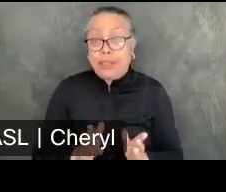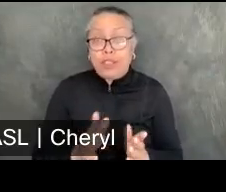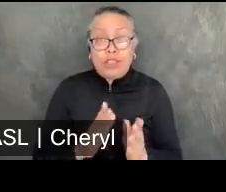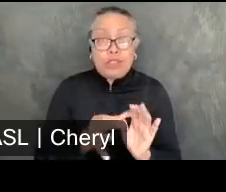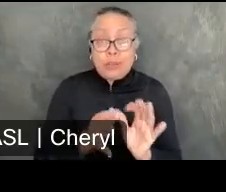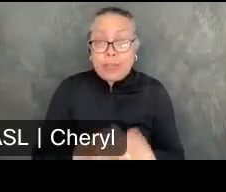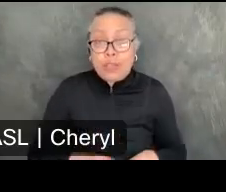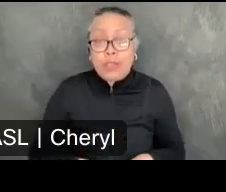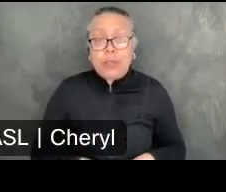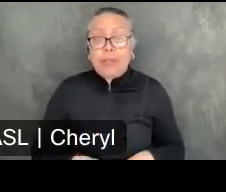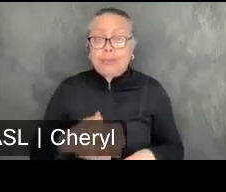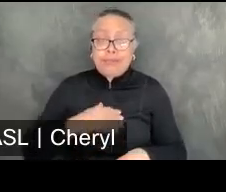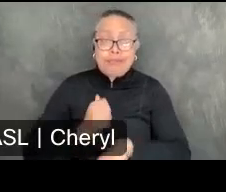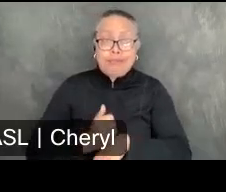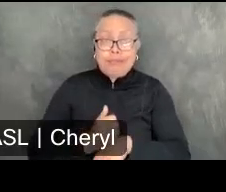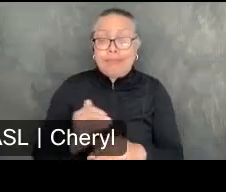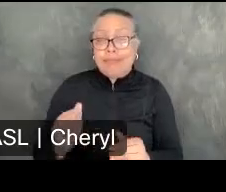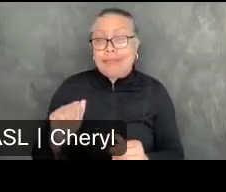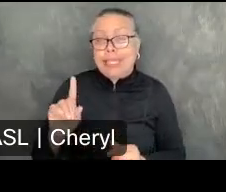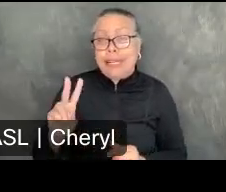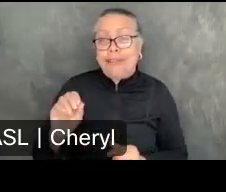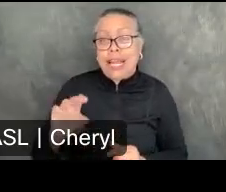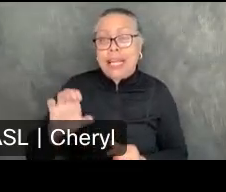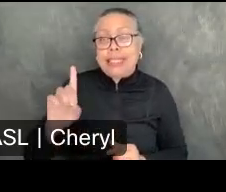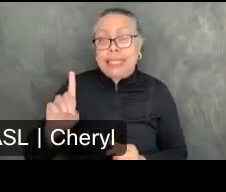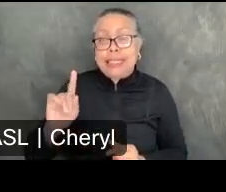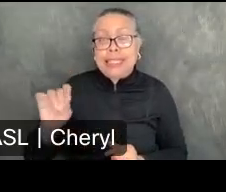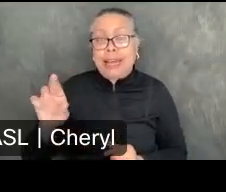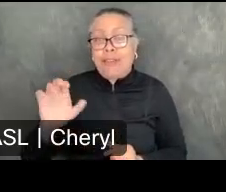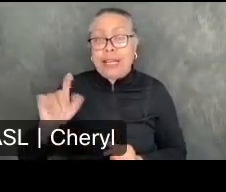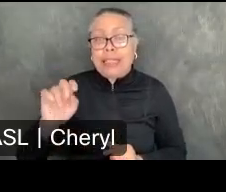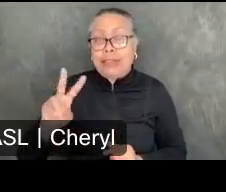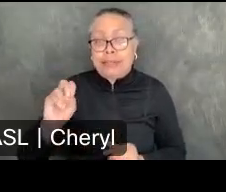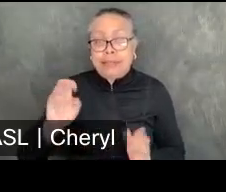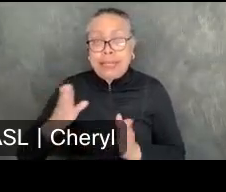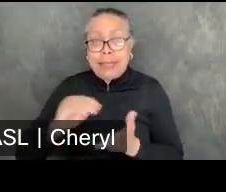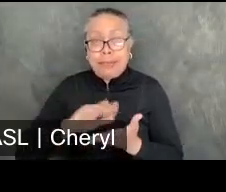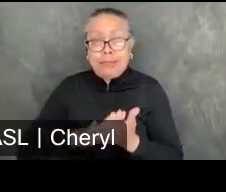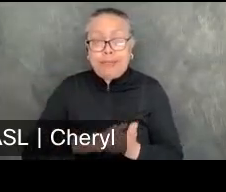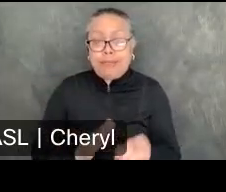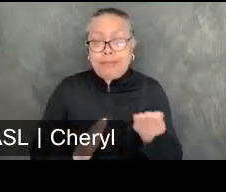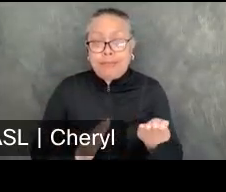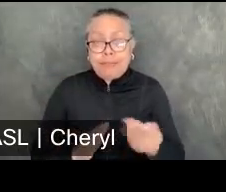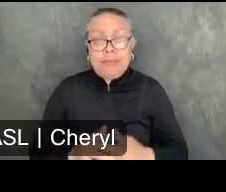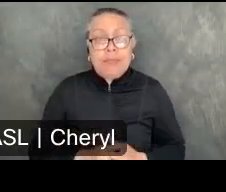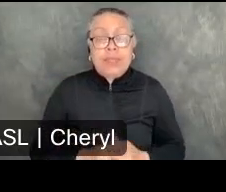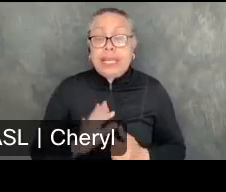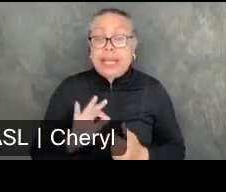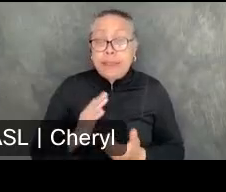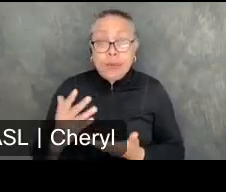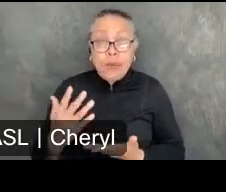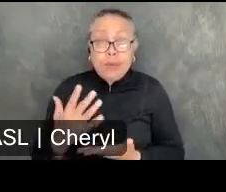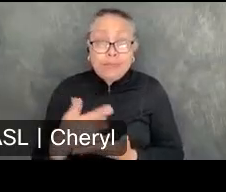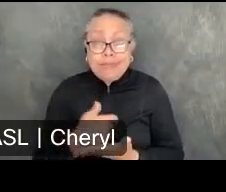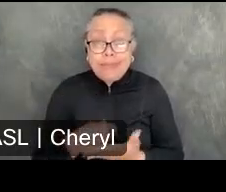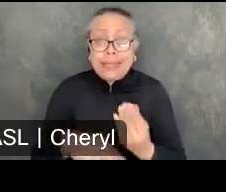directives in place potentially, being aware that when we are collecting collateral information,